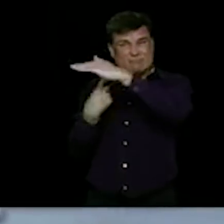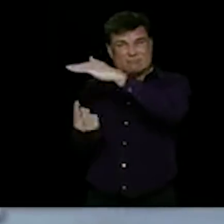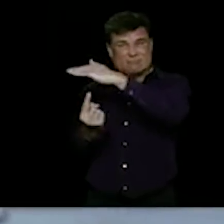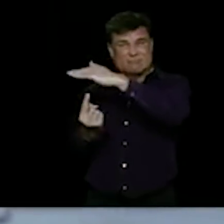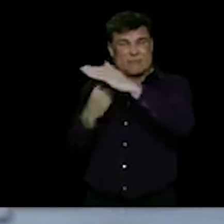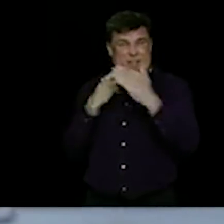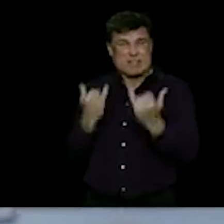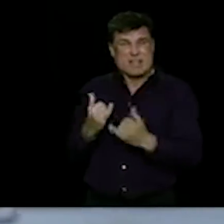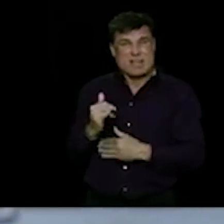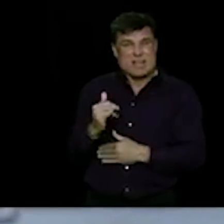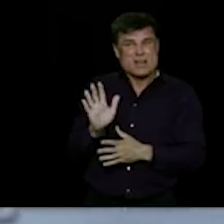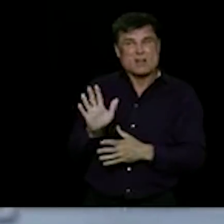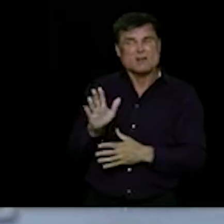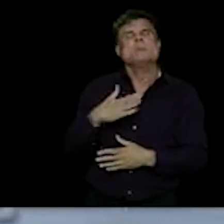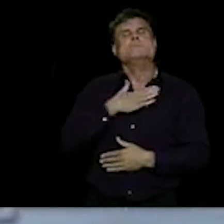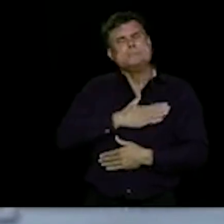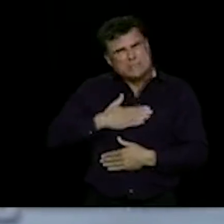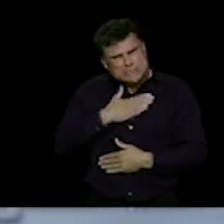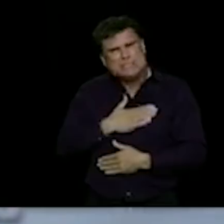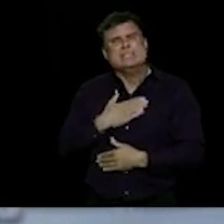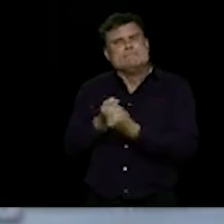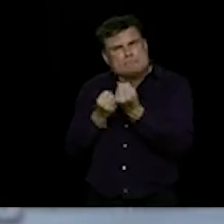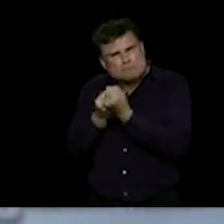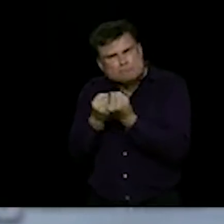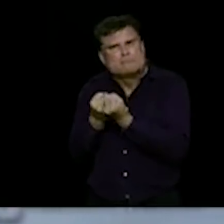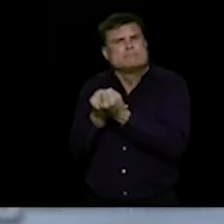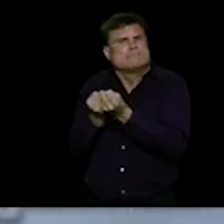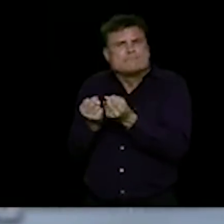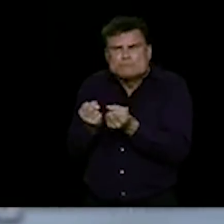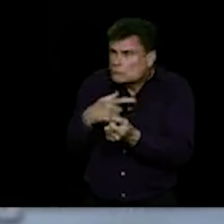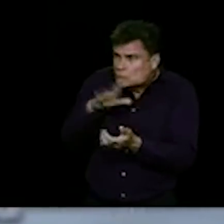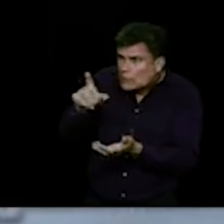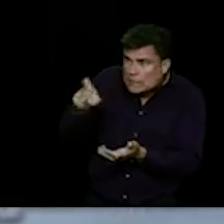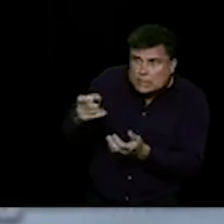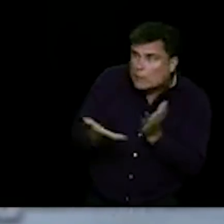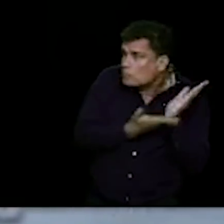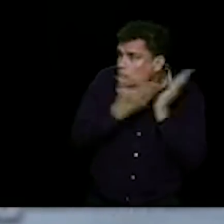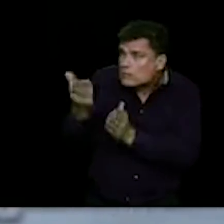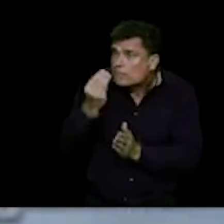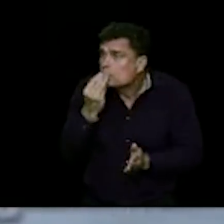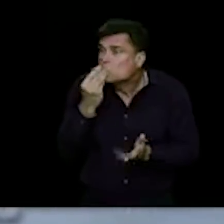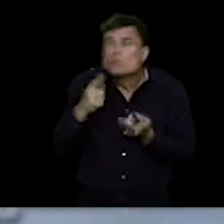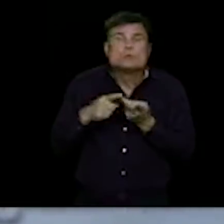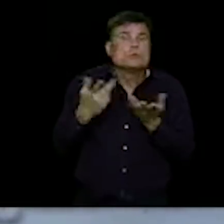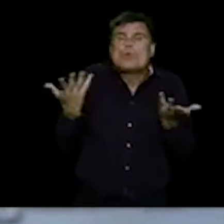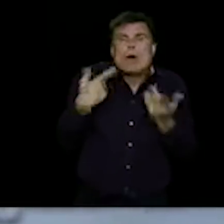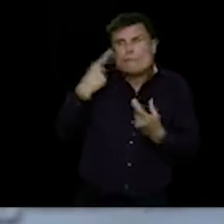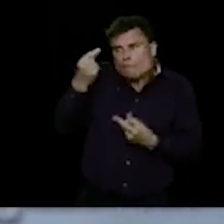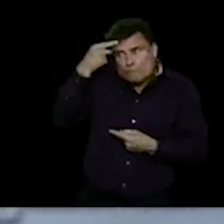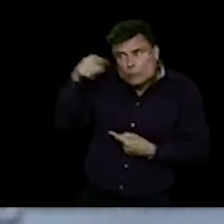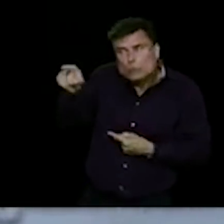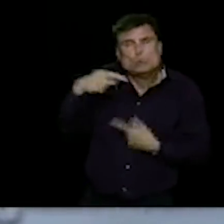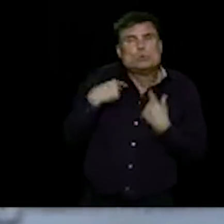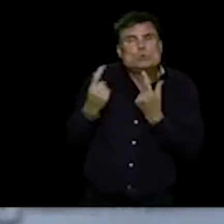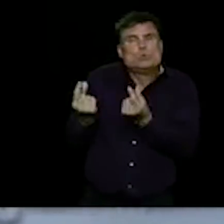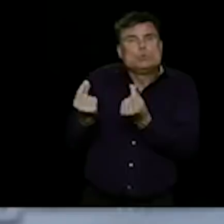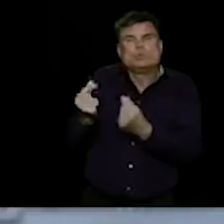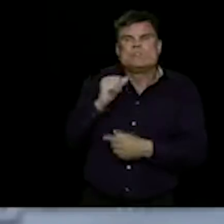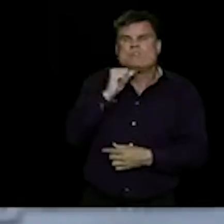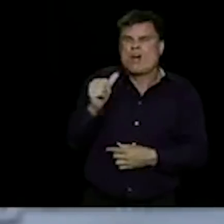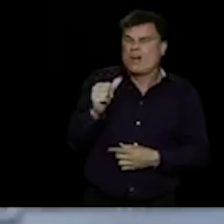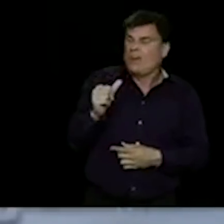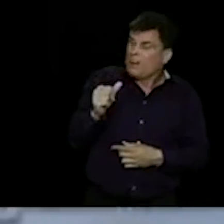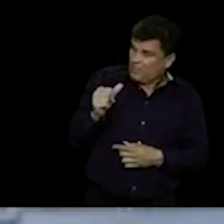of cases and where we have outbreaks, and we know that's happening in many places, this is our time to offer them